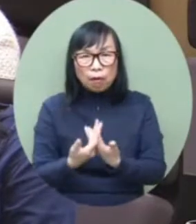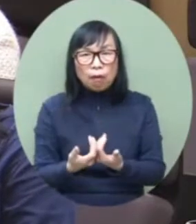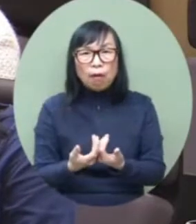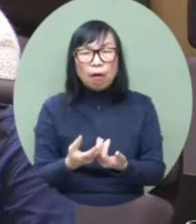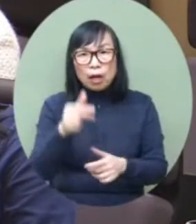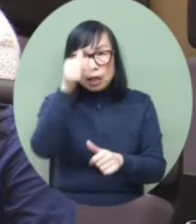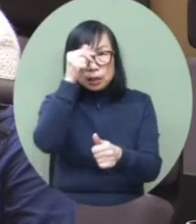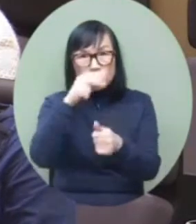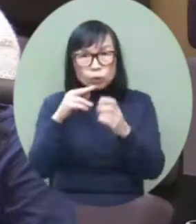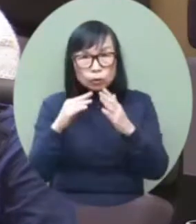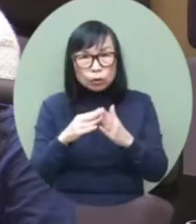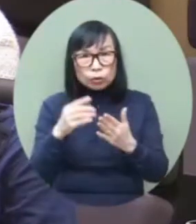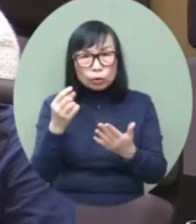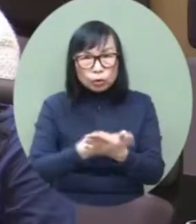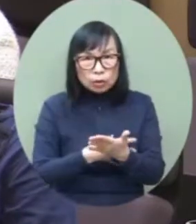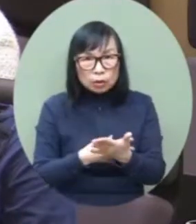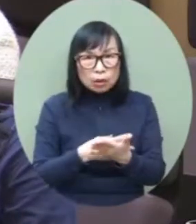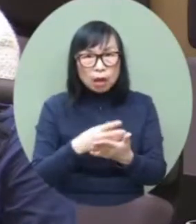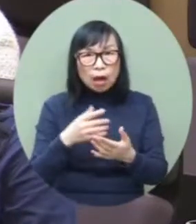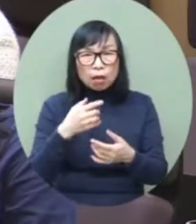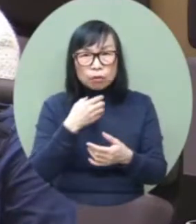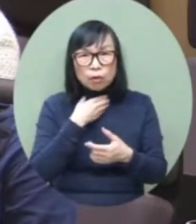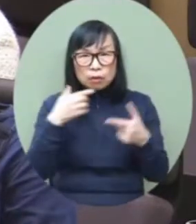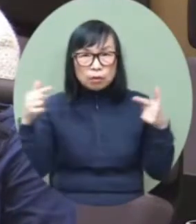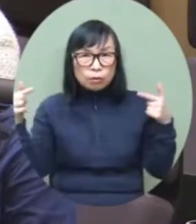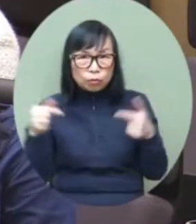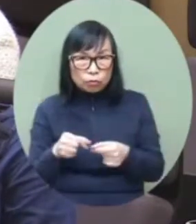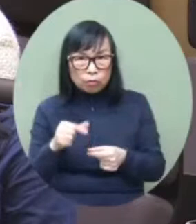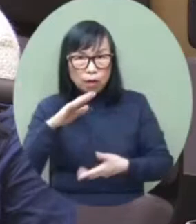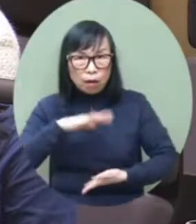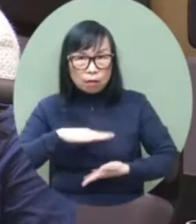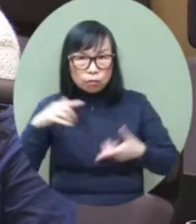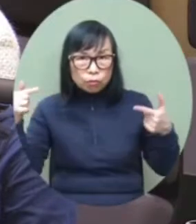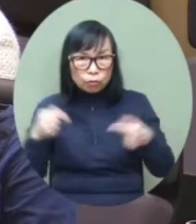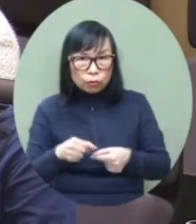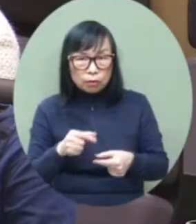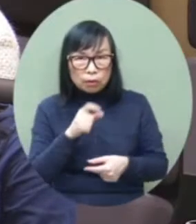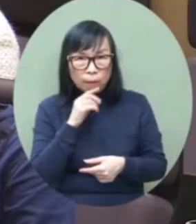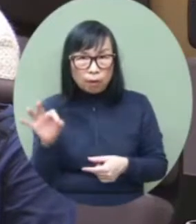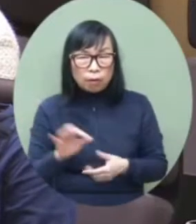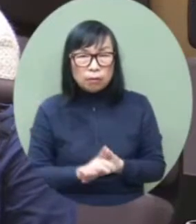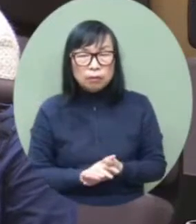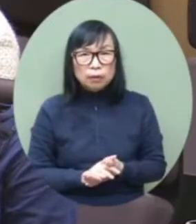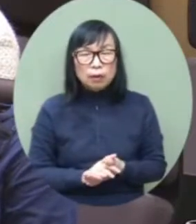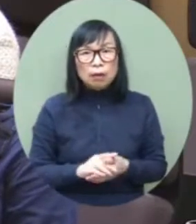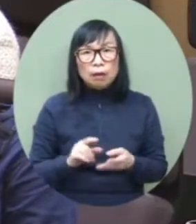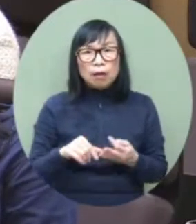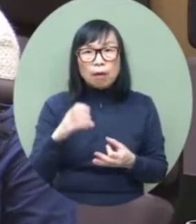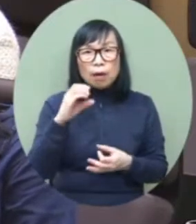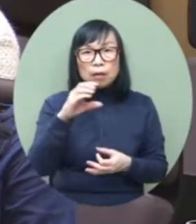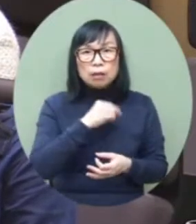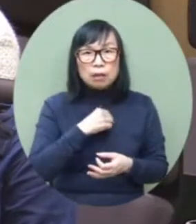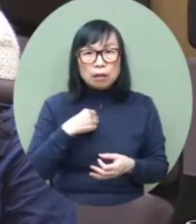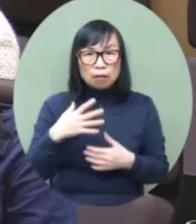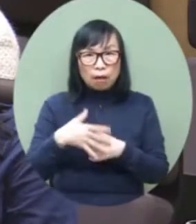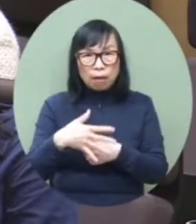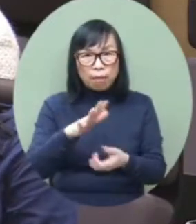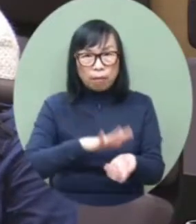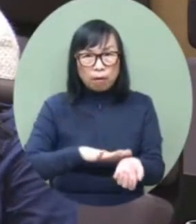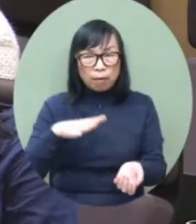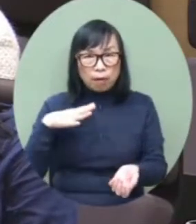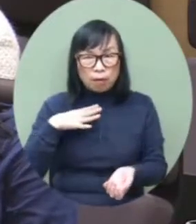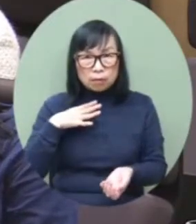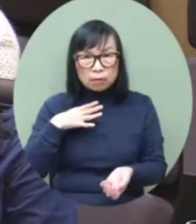the burden? And the last question, as Dr. Cho said, the 5th wave infections have surpassed the